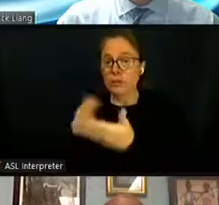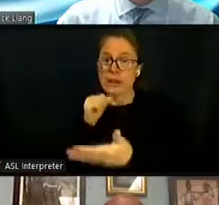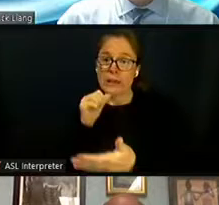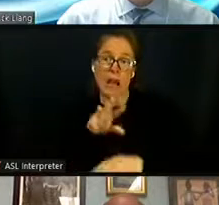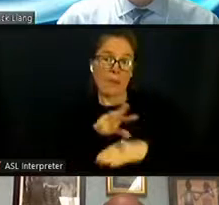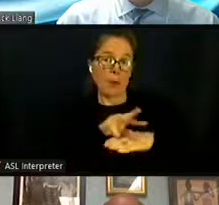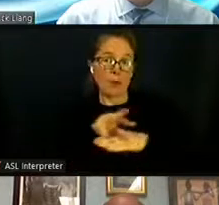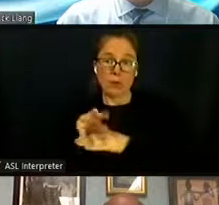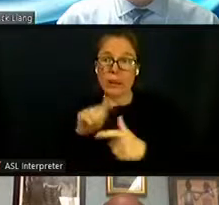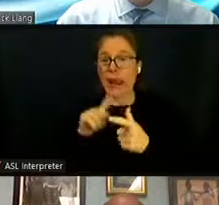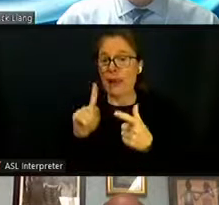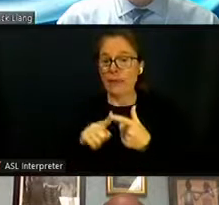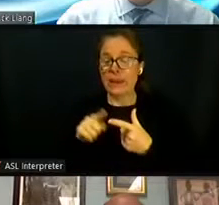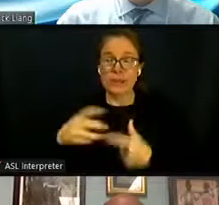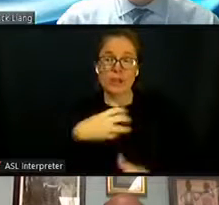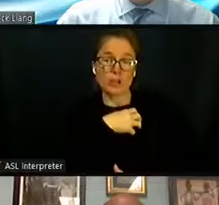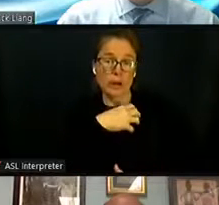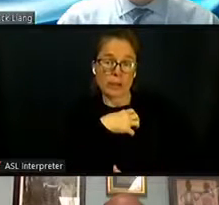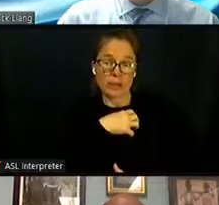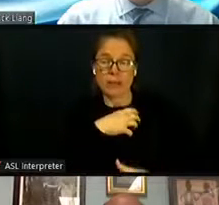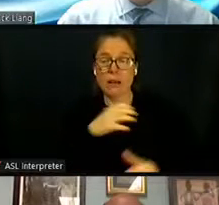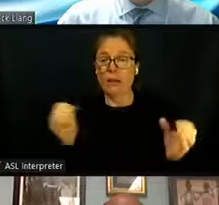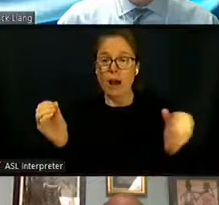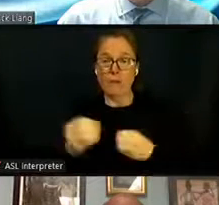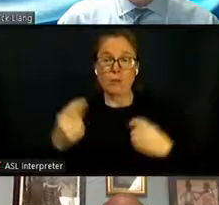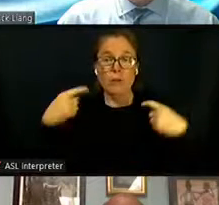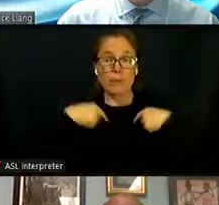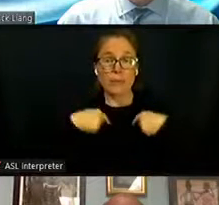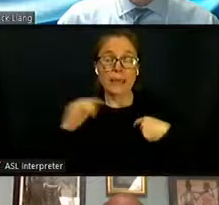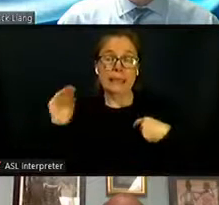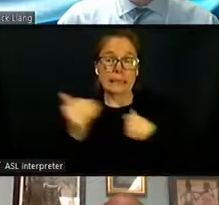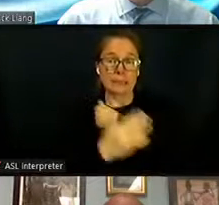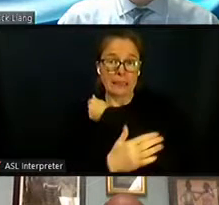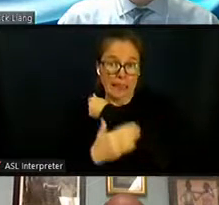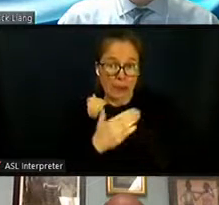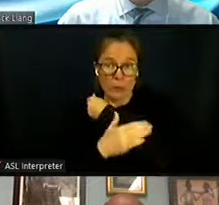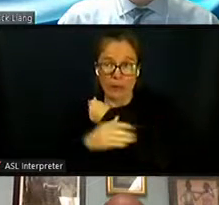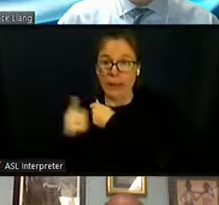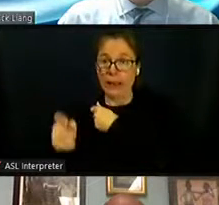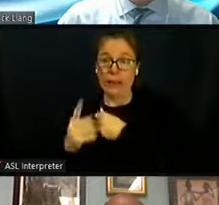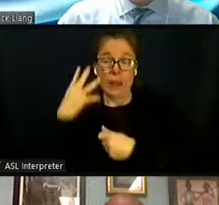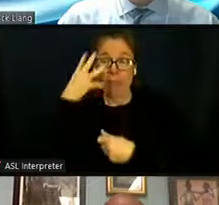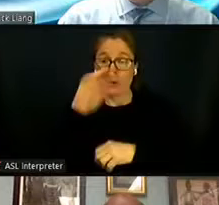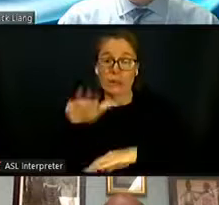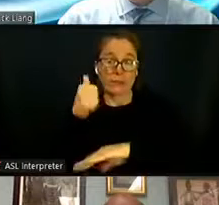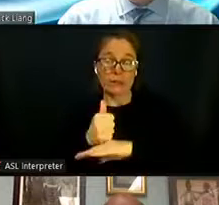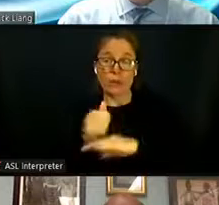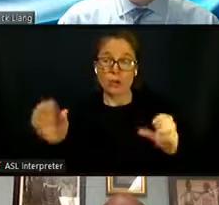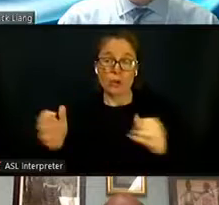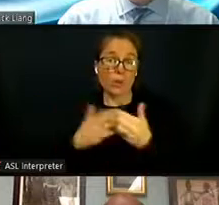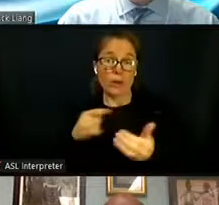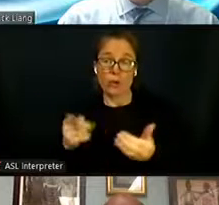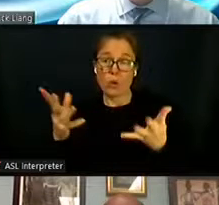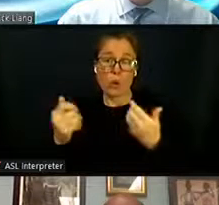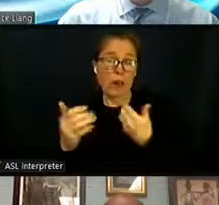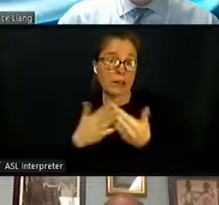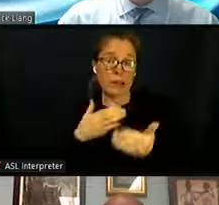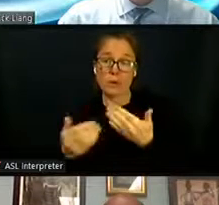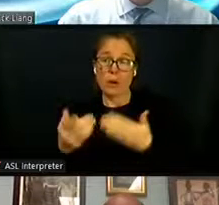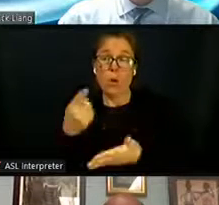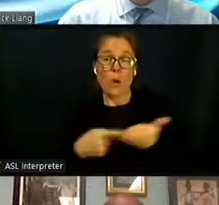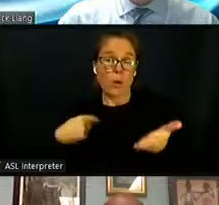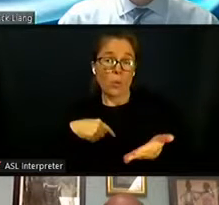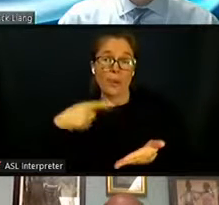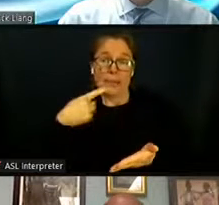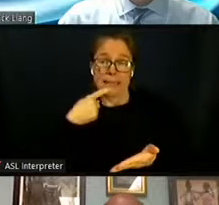And then they sought input from the sheriff's office. So to me, it seems that the county is pretty fixed on doing what they want to do anyway, regardless of community input. And